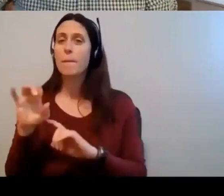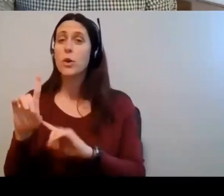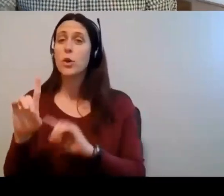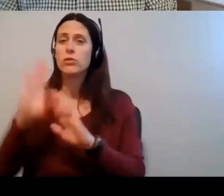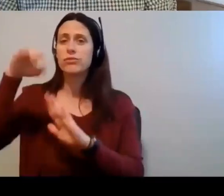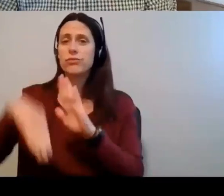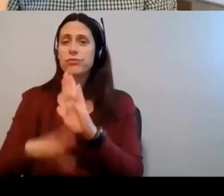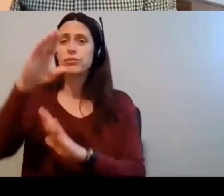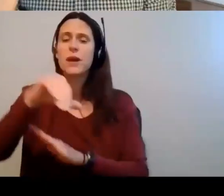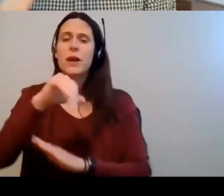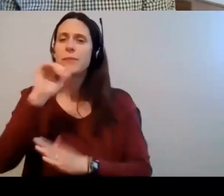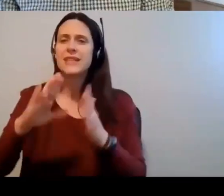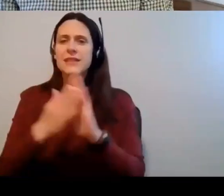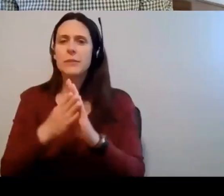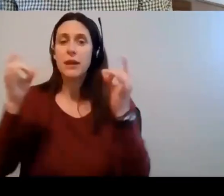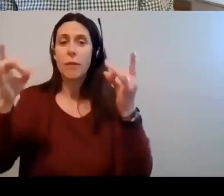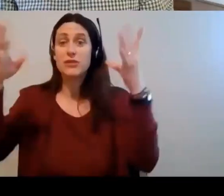become a crisis.